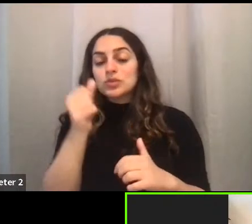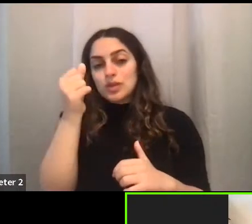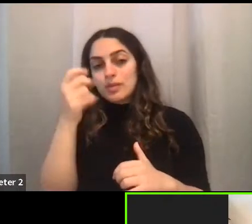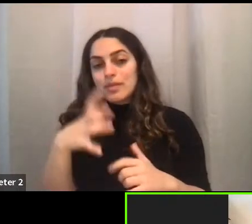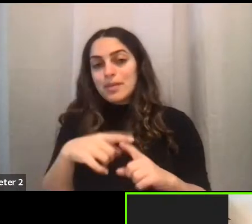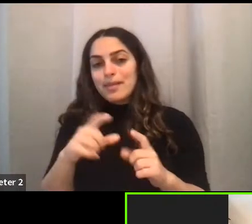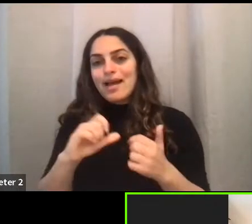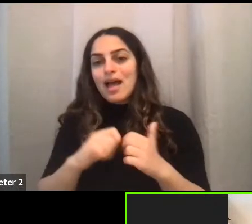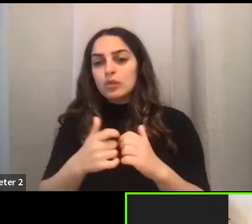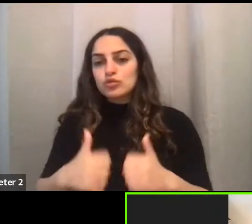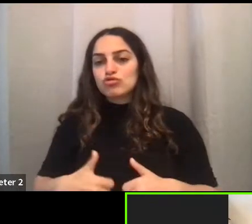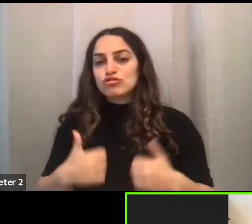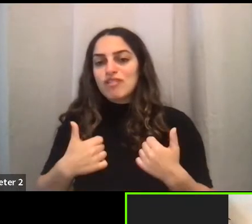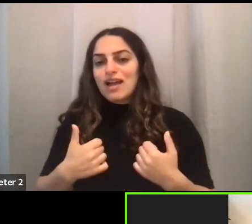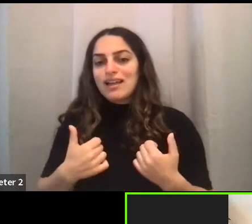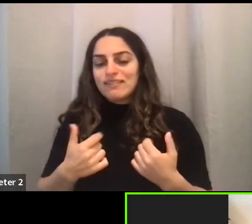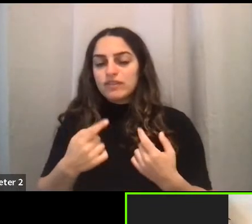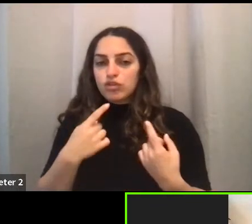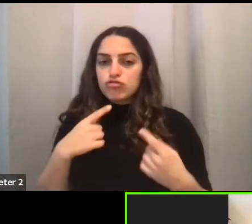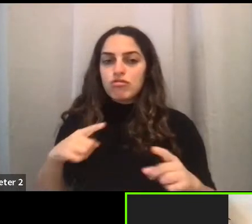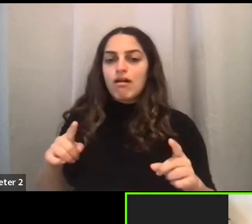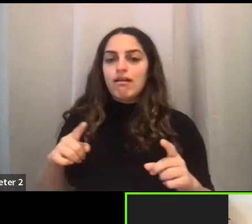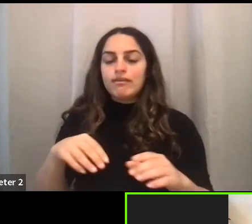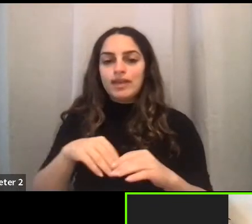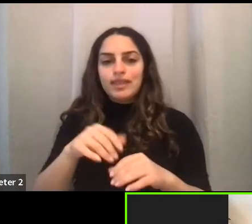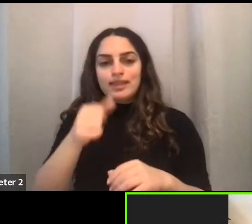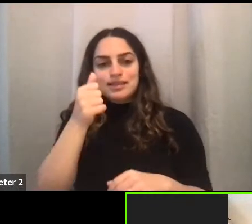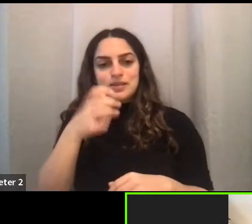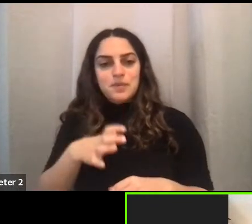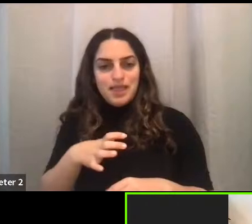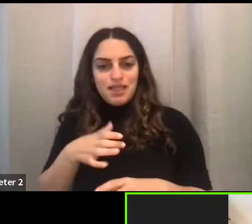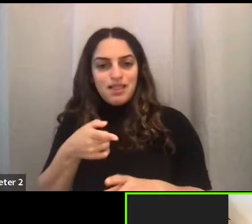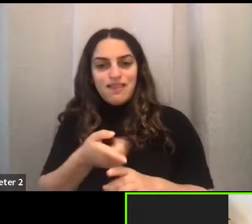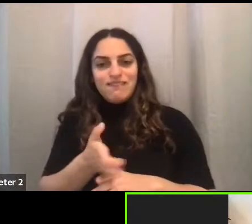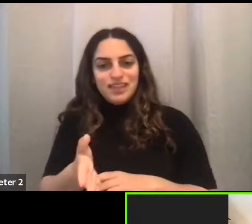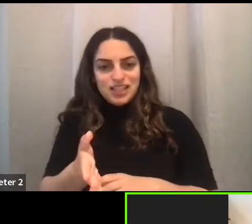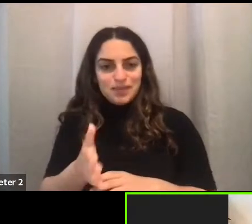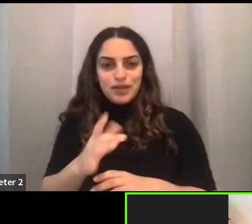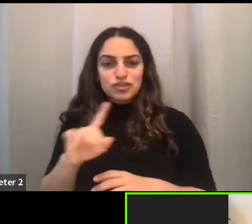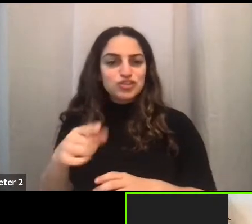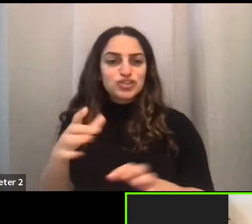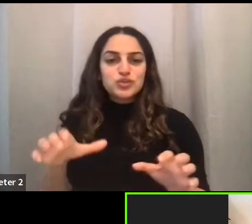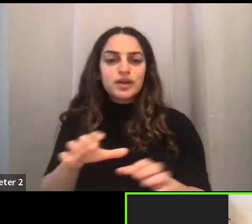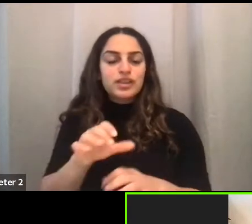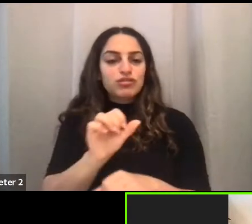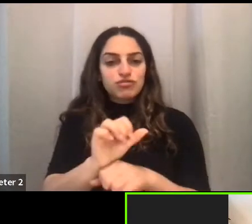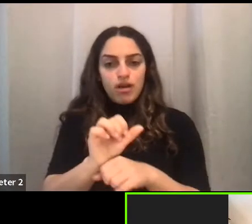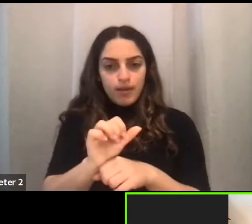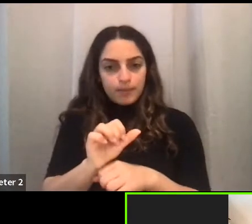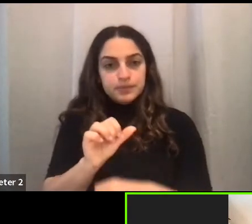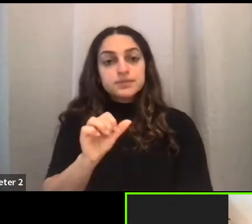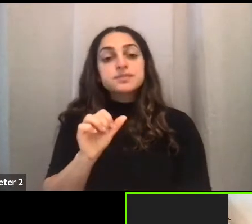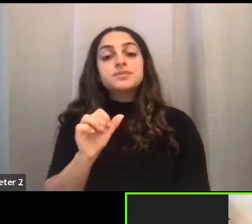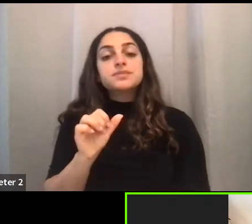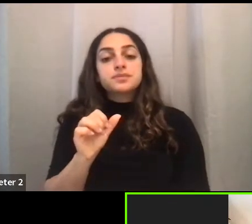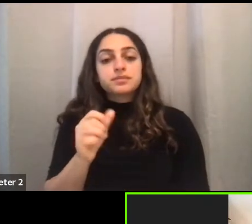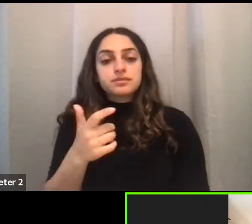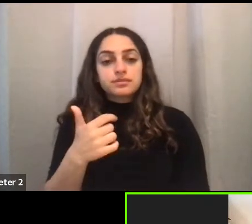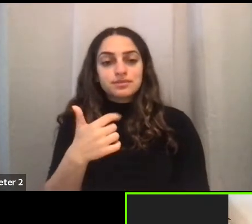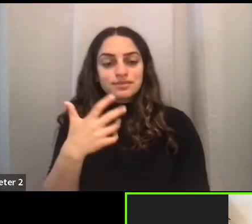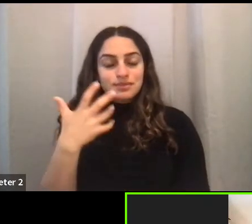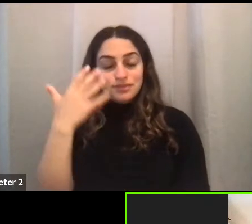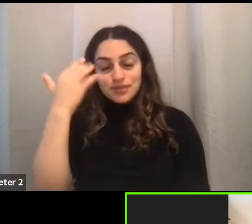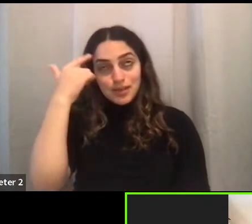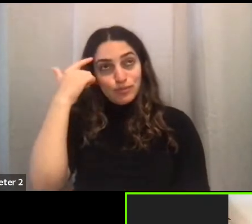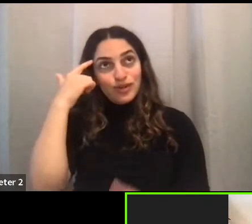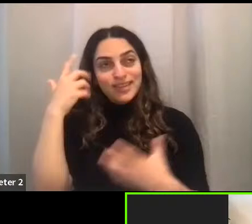and thrive in this male dominated field by just doing their job right so if we uh so much in my brain i can't even